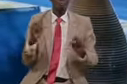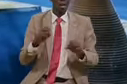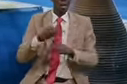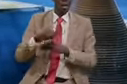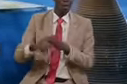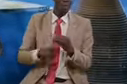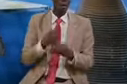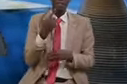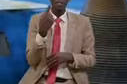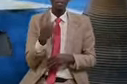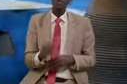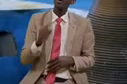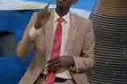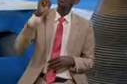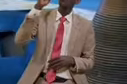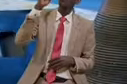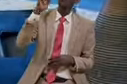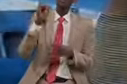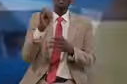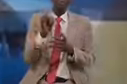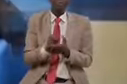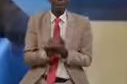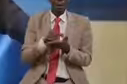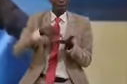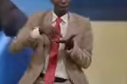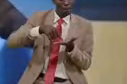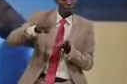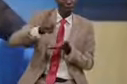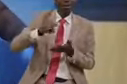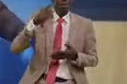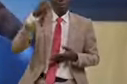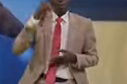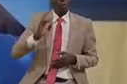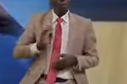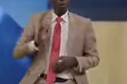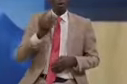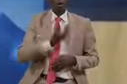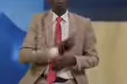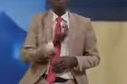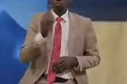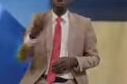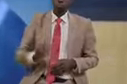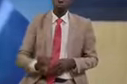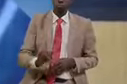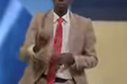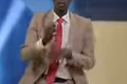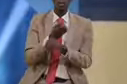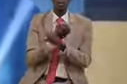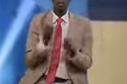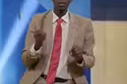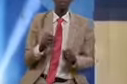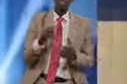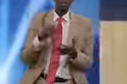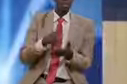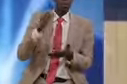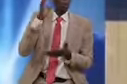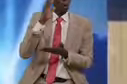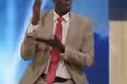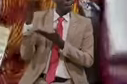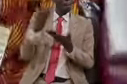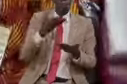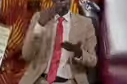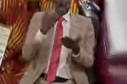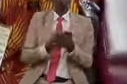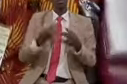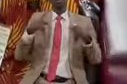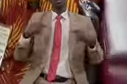one that paid for our eternal redemption, it will bring health to all your